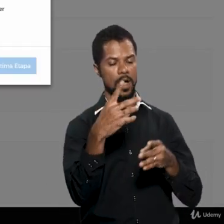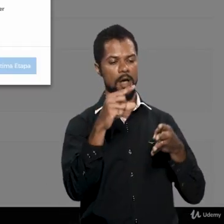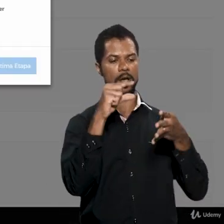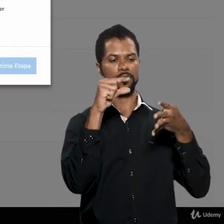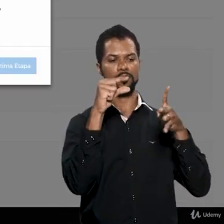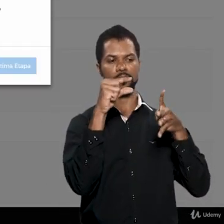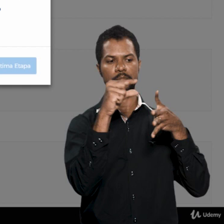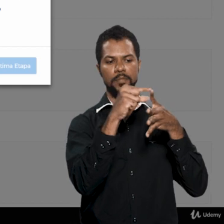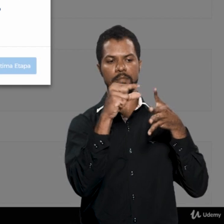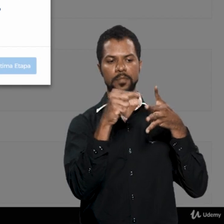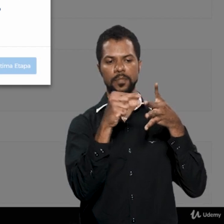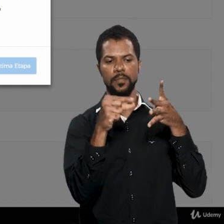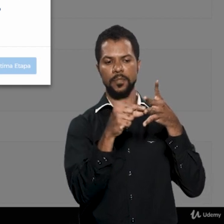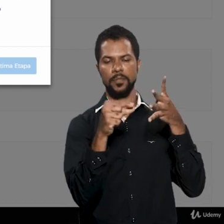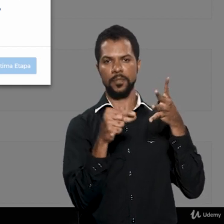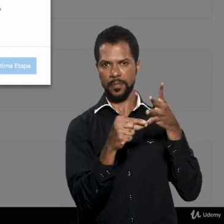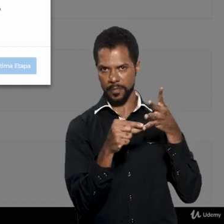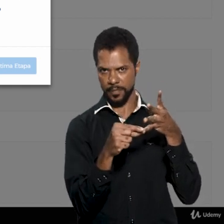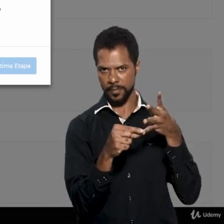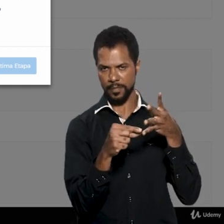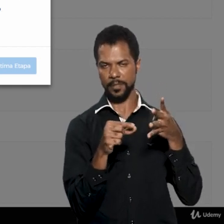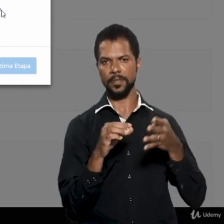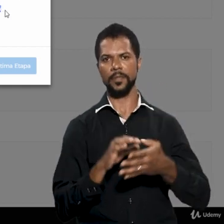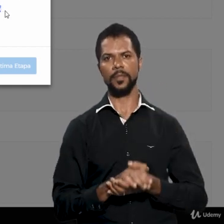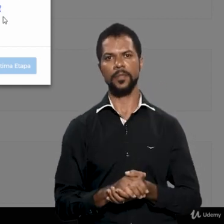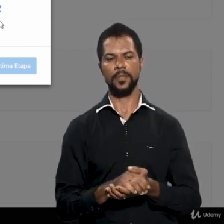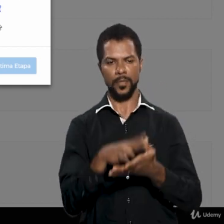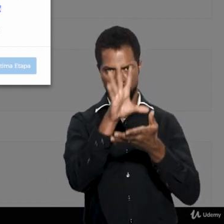words. Okay, let's back them up.